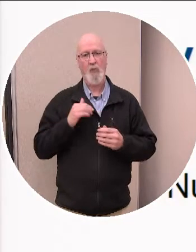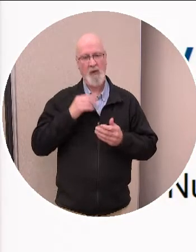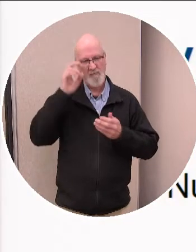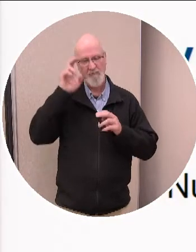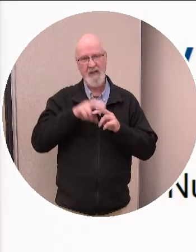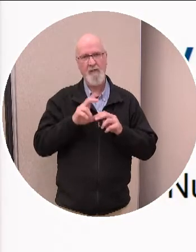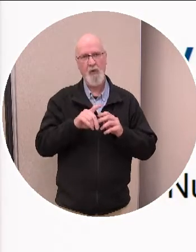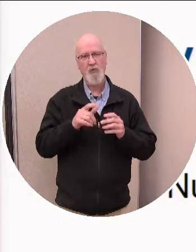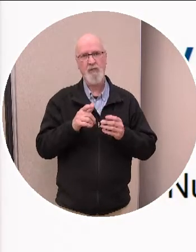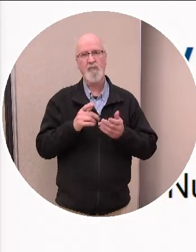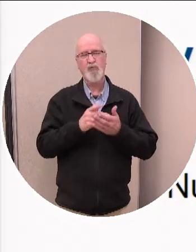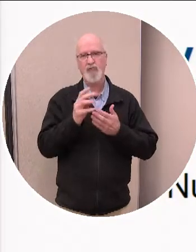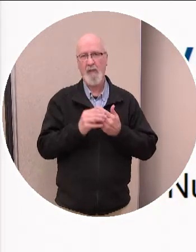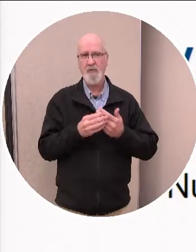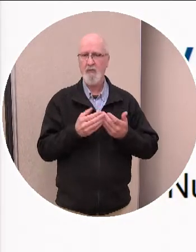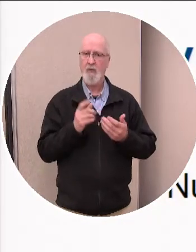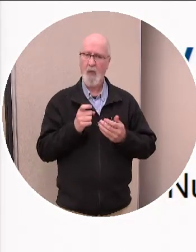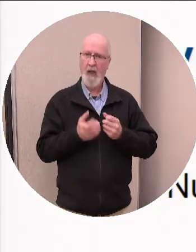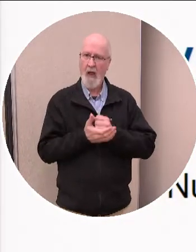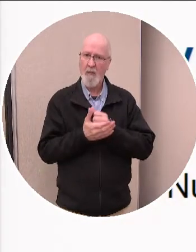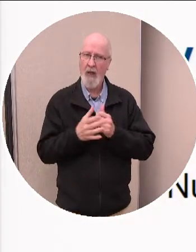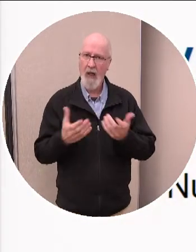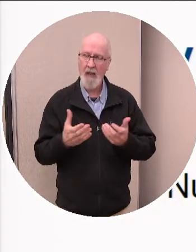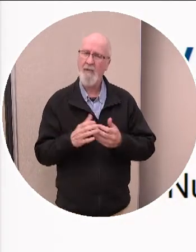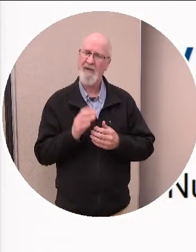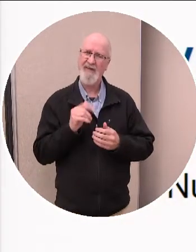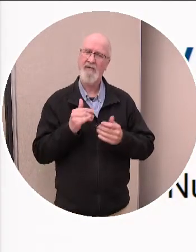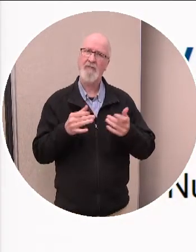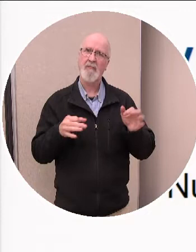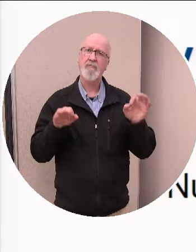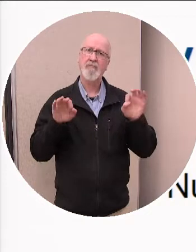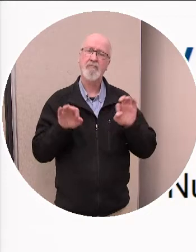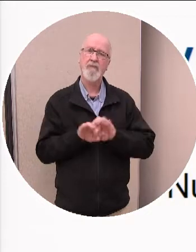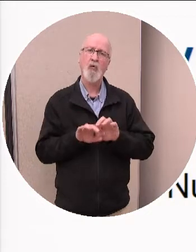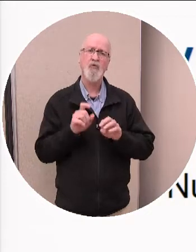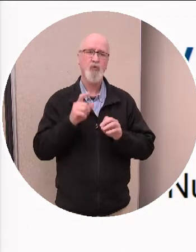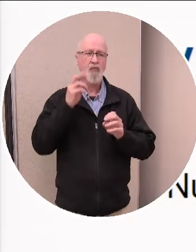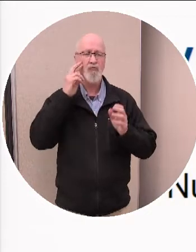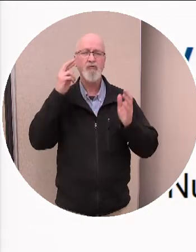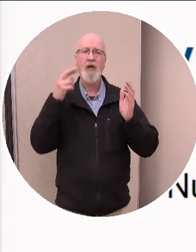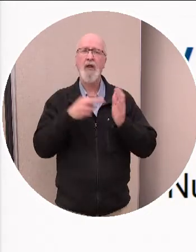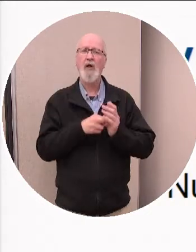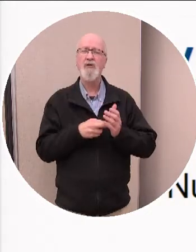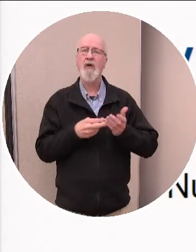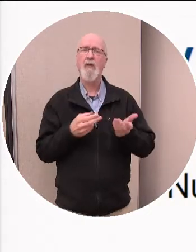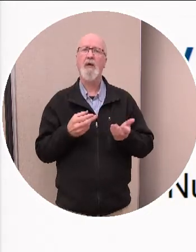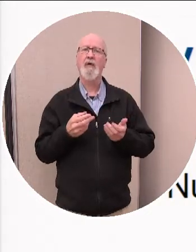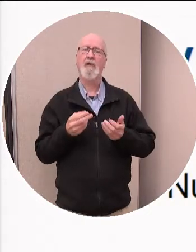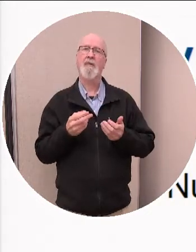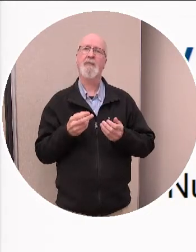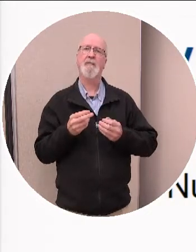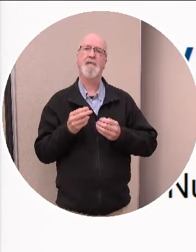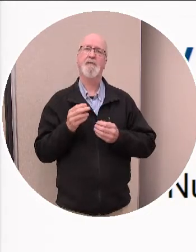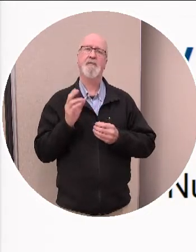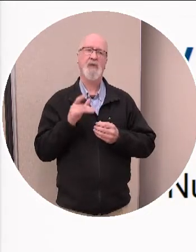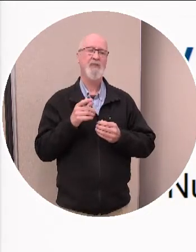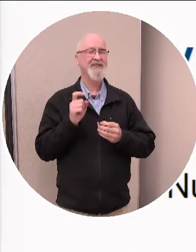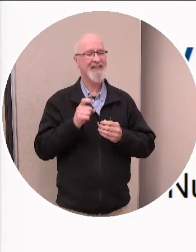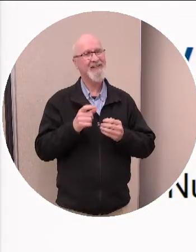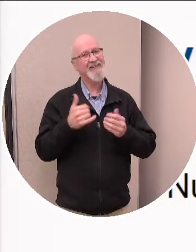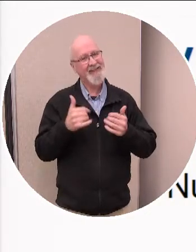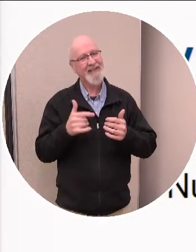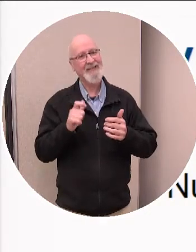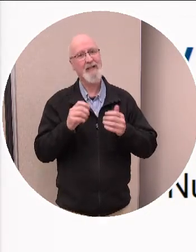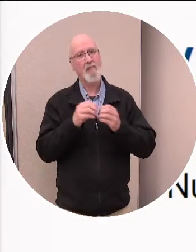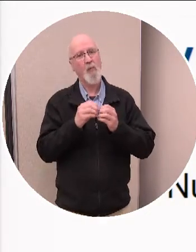programs are of help, but it is important to recognize that there's work to be done. There's still